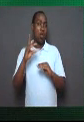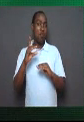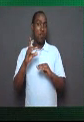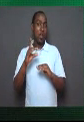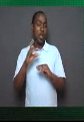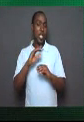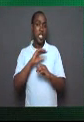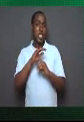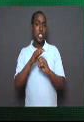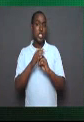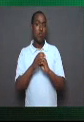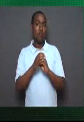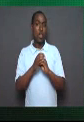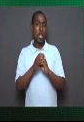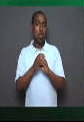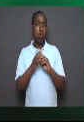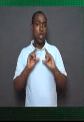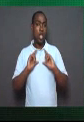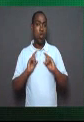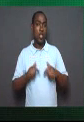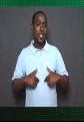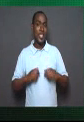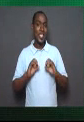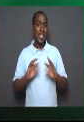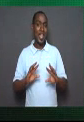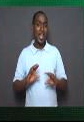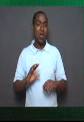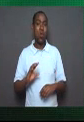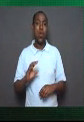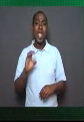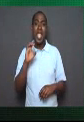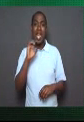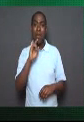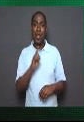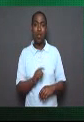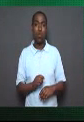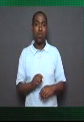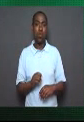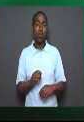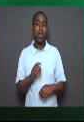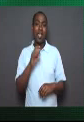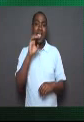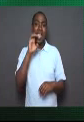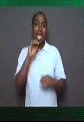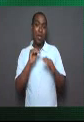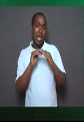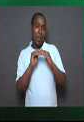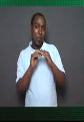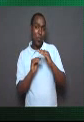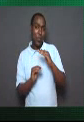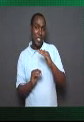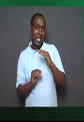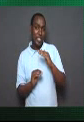of non-living enamel. The layer under the enamel is